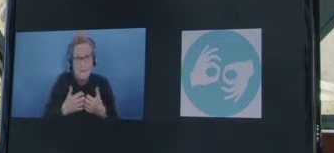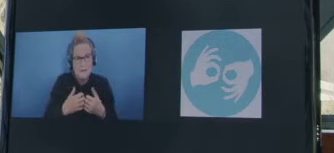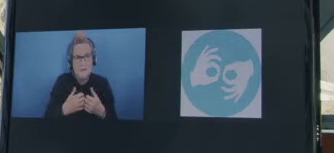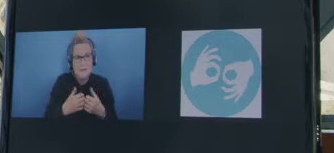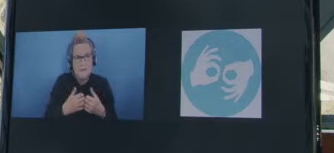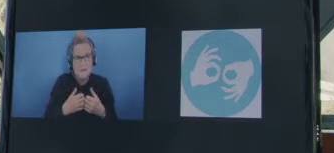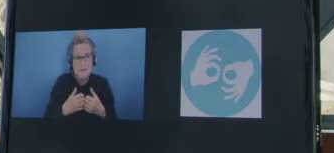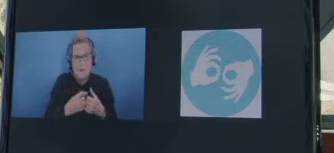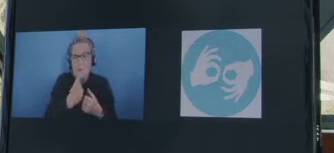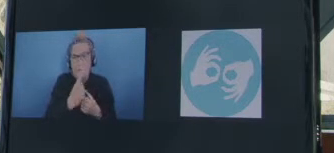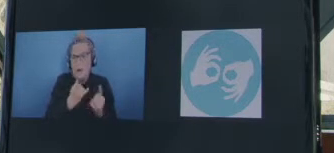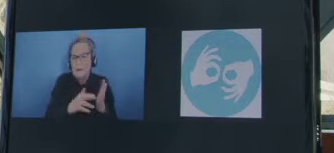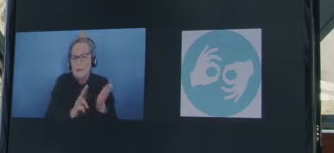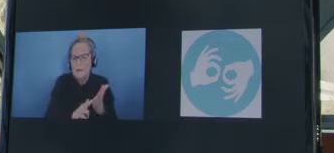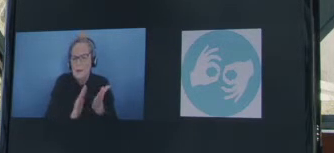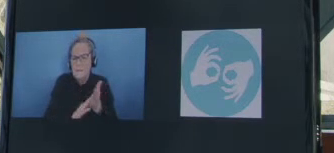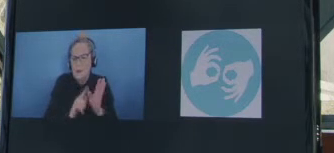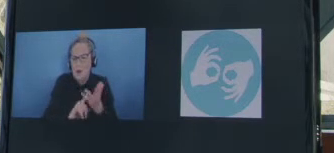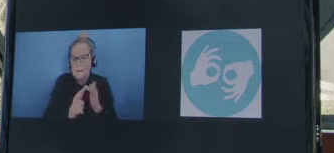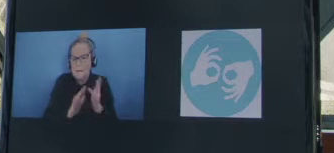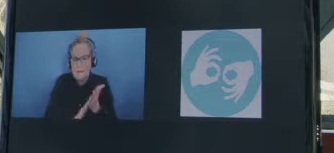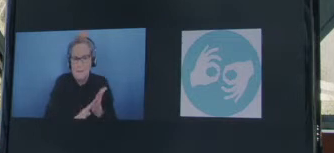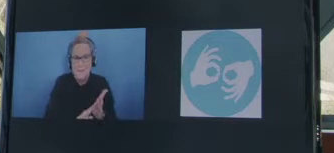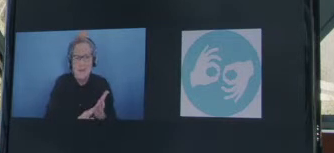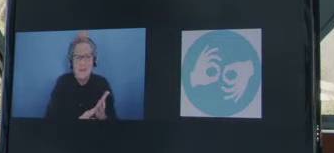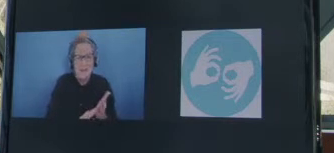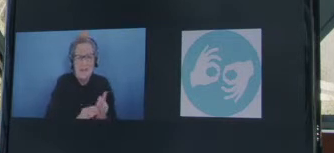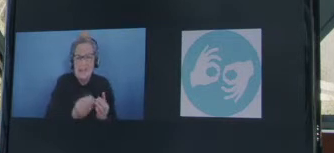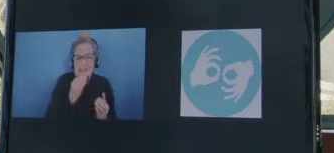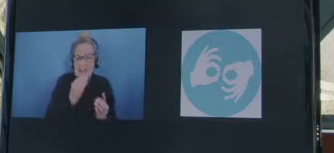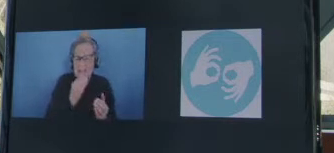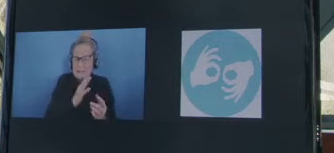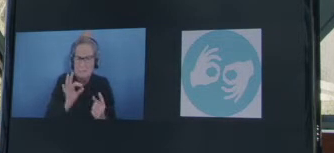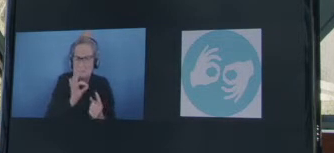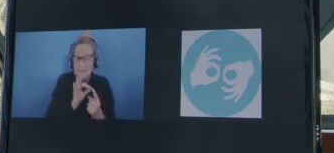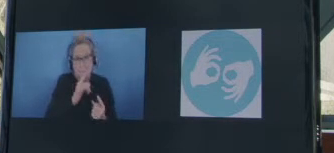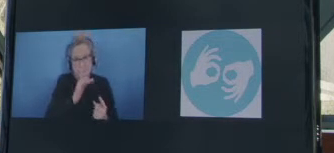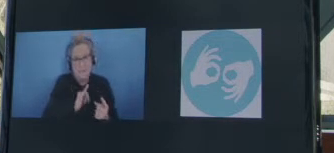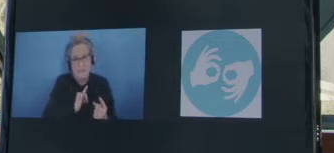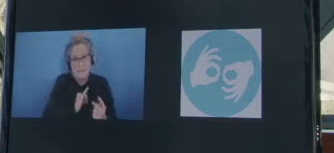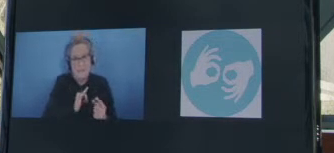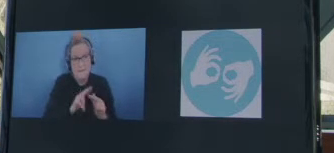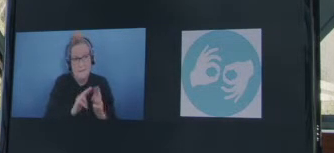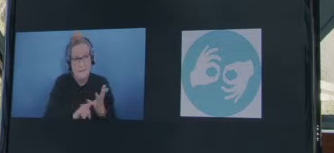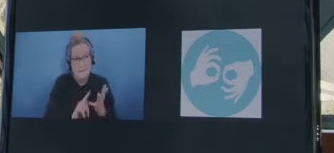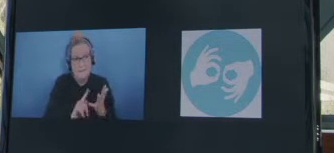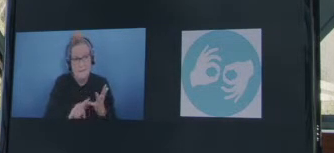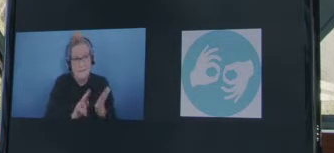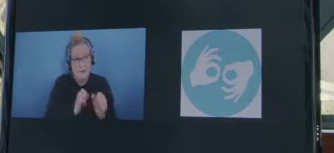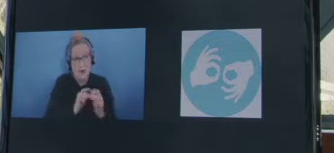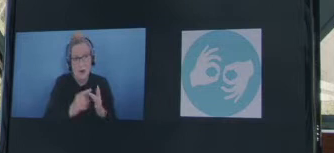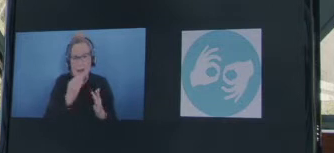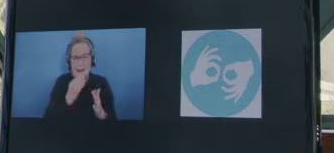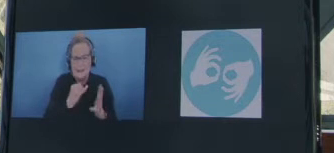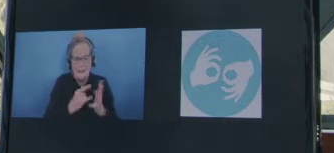of mycelium that eats very specific, a very fussy fungi that eats the skin of beet